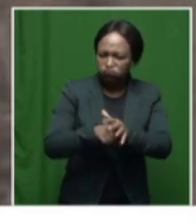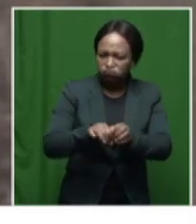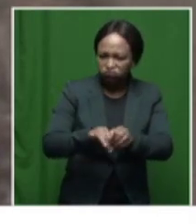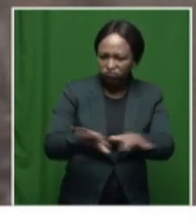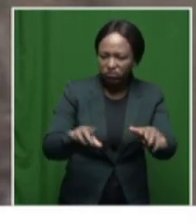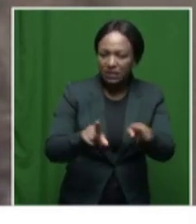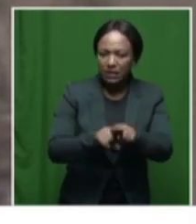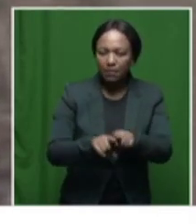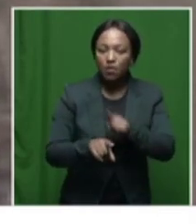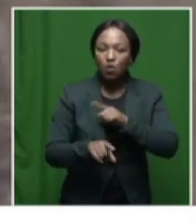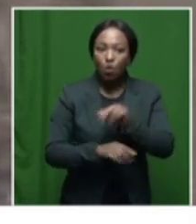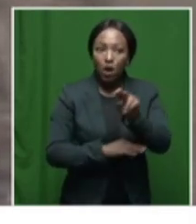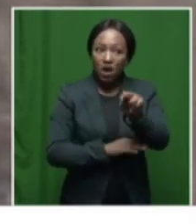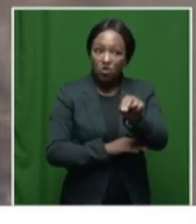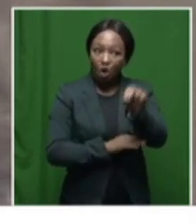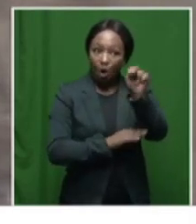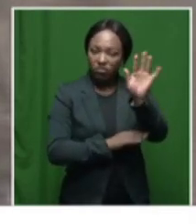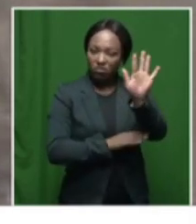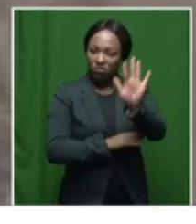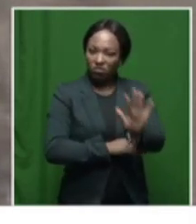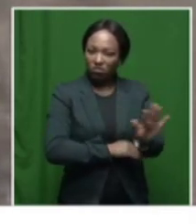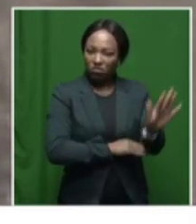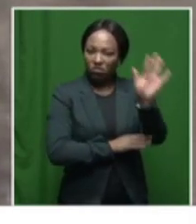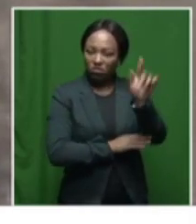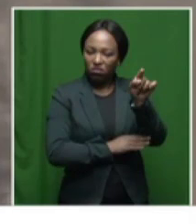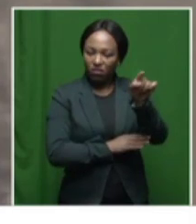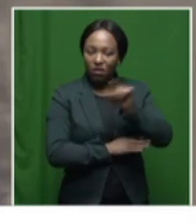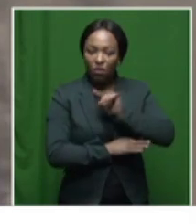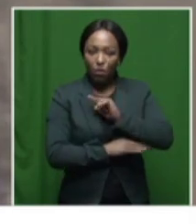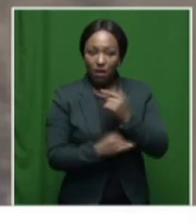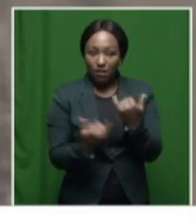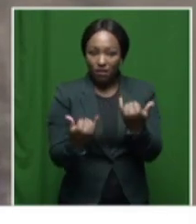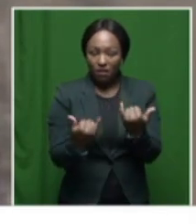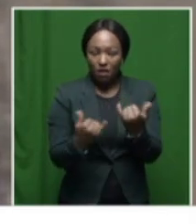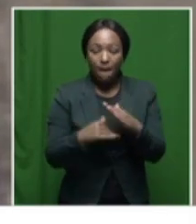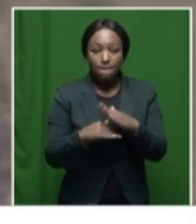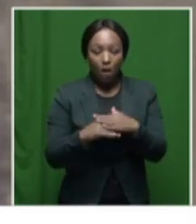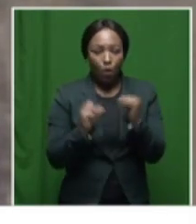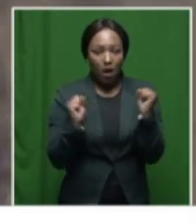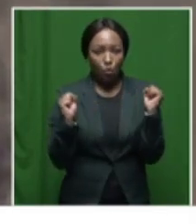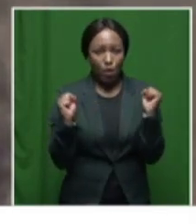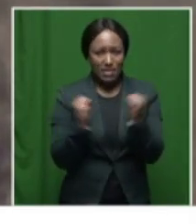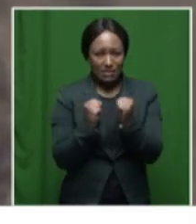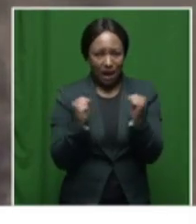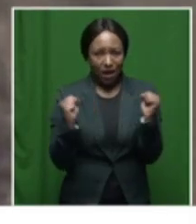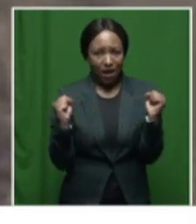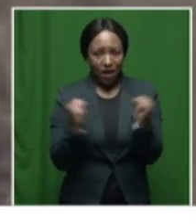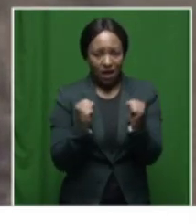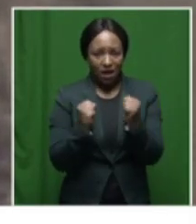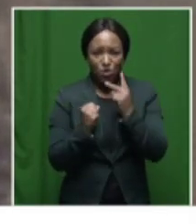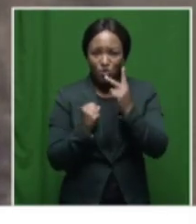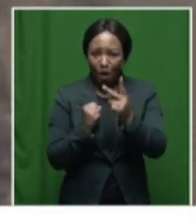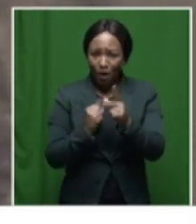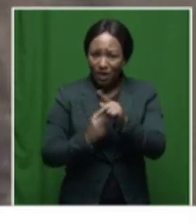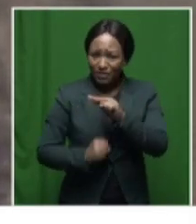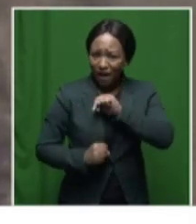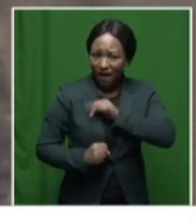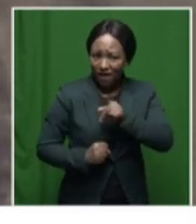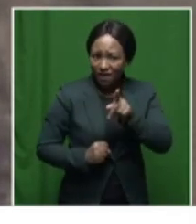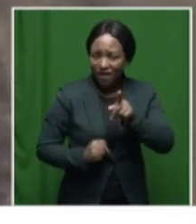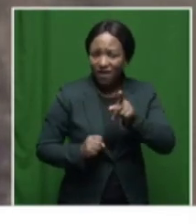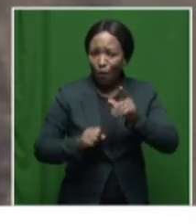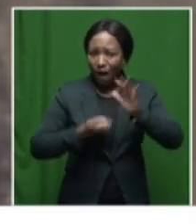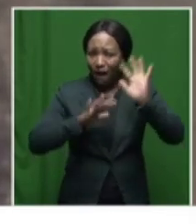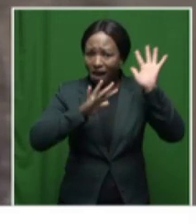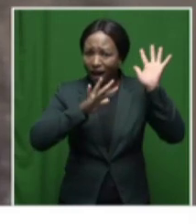Northern Hemisphere is we are preparing ourselves for a very more severe winter. We saw floods in KZN, which were very